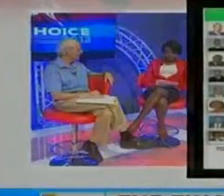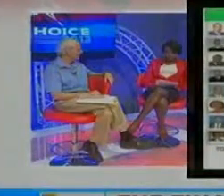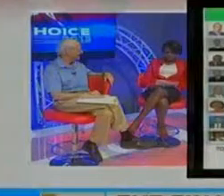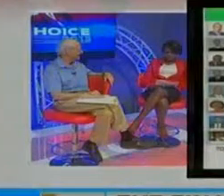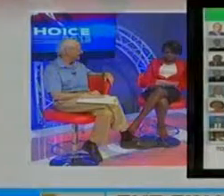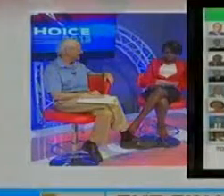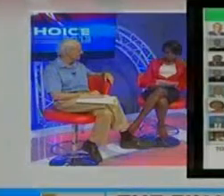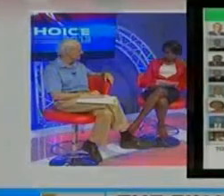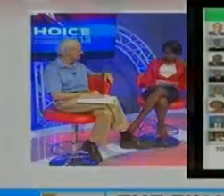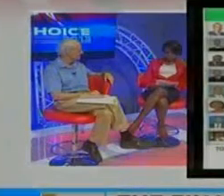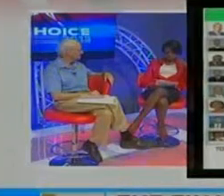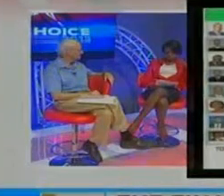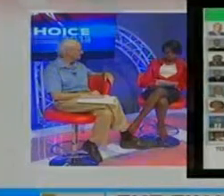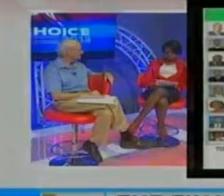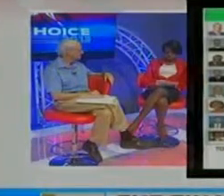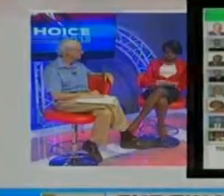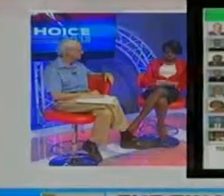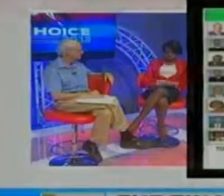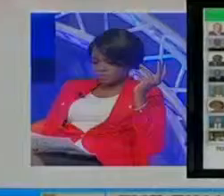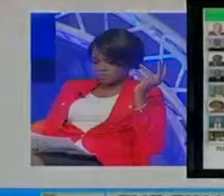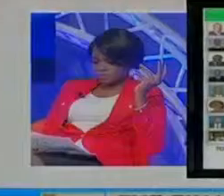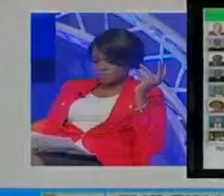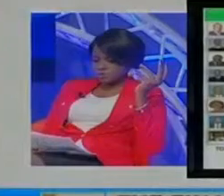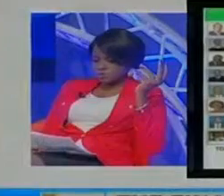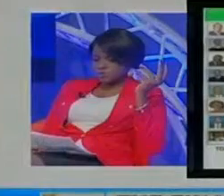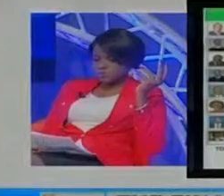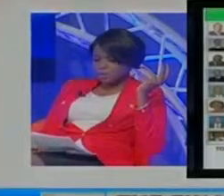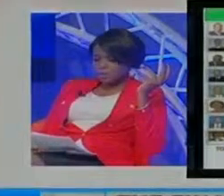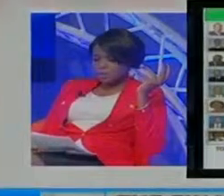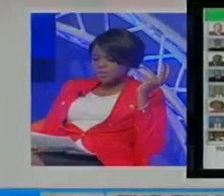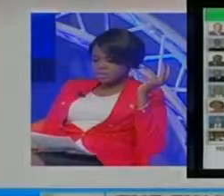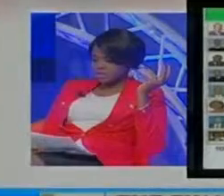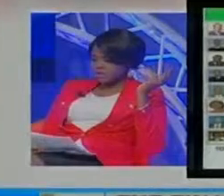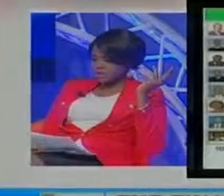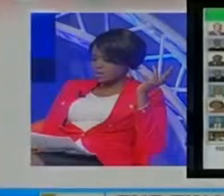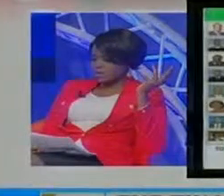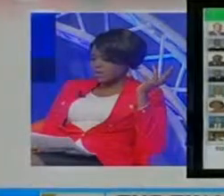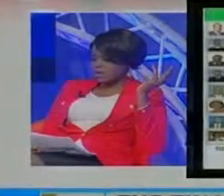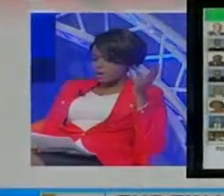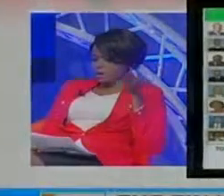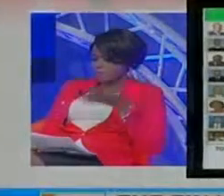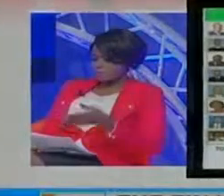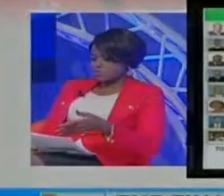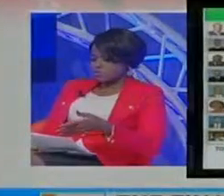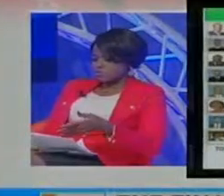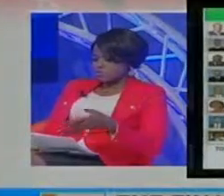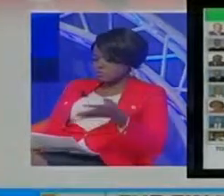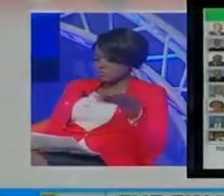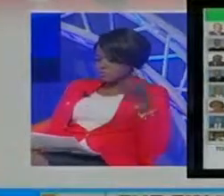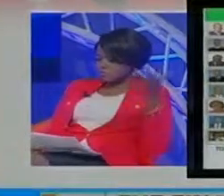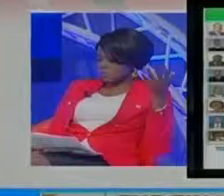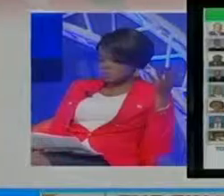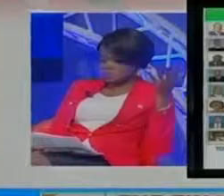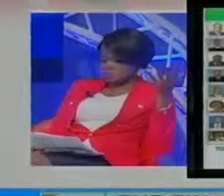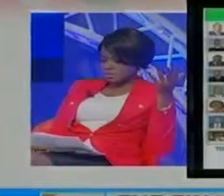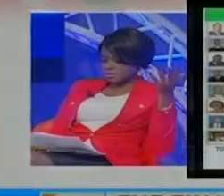of the largest margins, and perhaps we could counter-check with the figures that you put down, would be in Kasarani, where Uhuru Kenyatta has probably